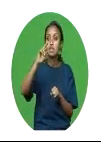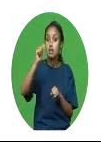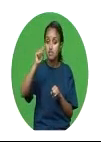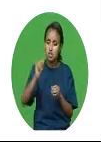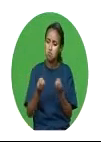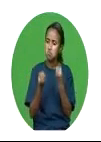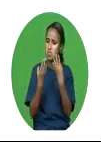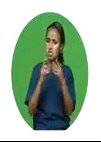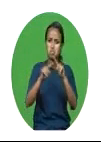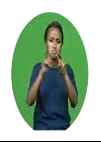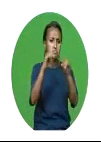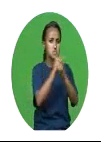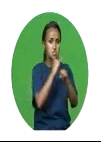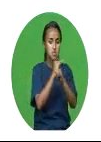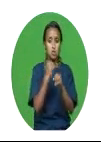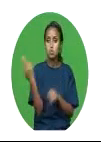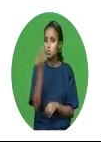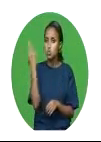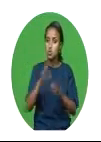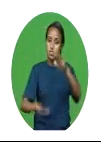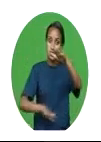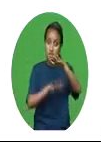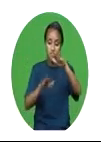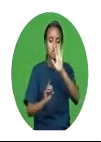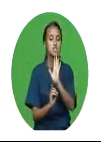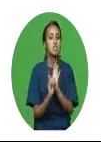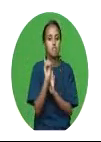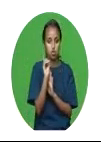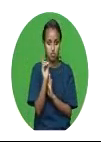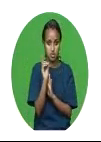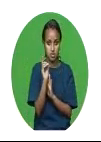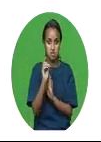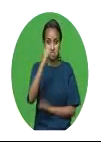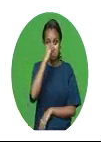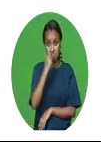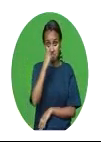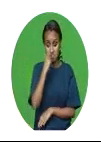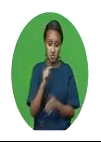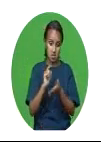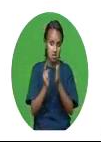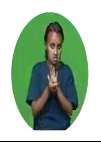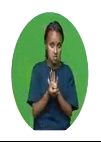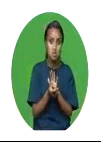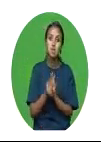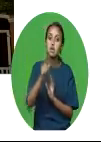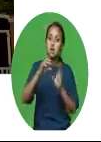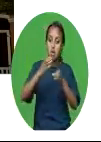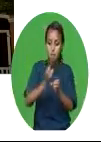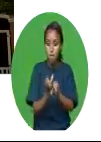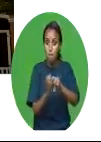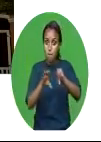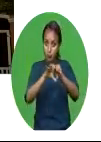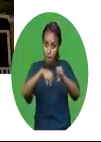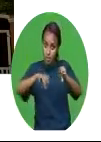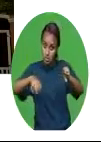different industries use surface developments. Familiar items such as pipes,